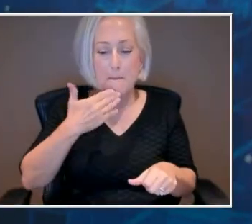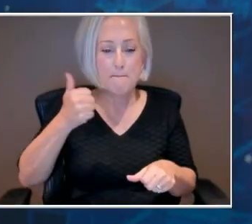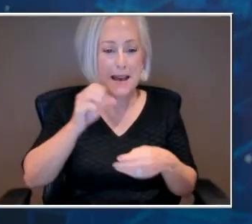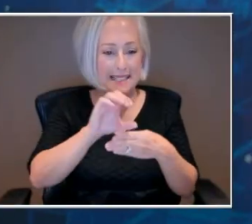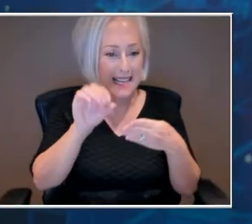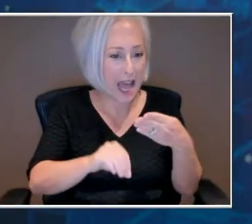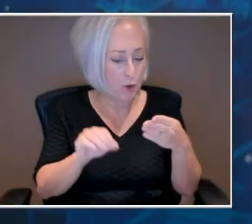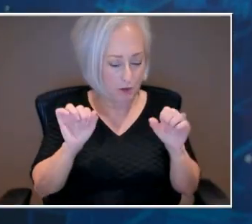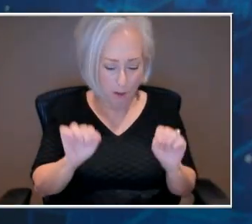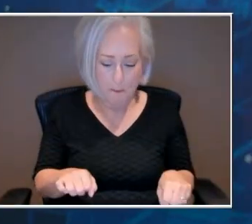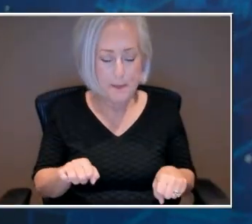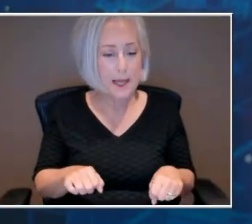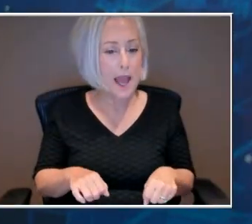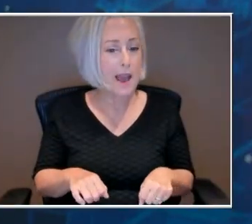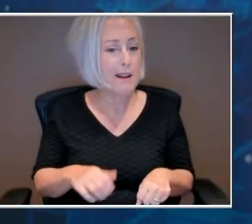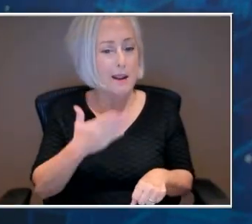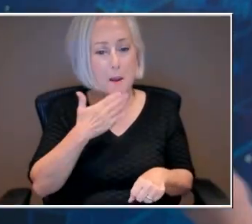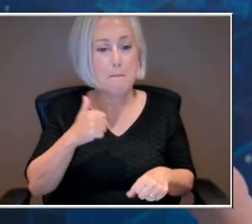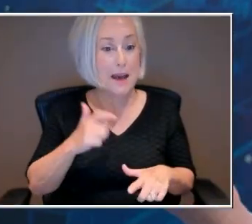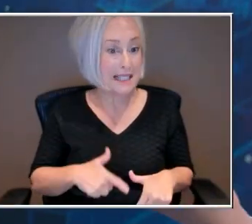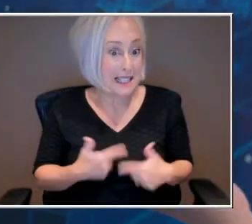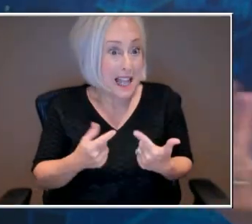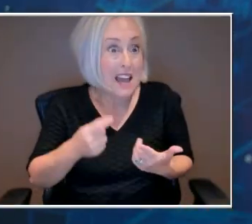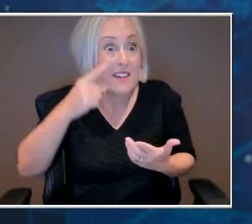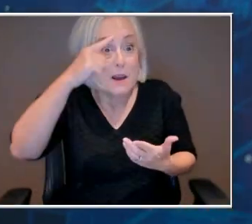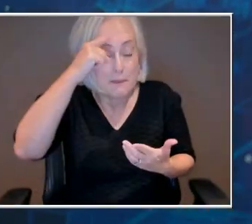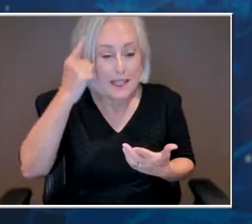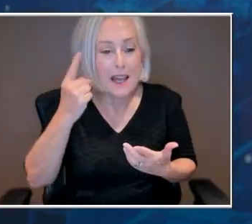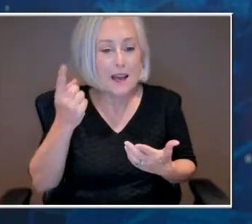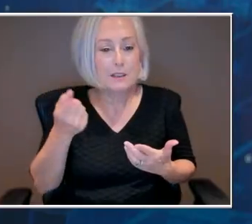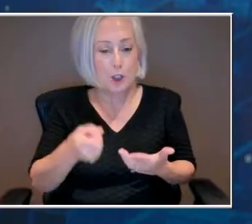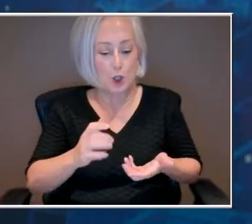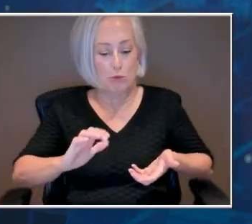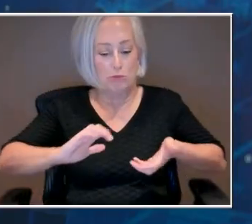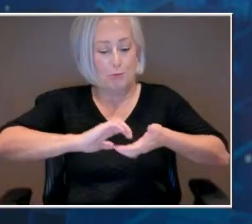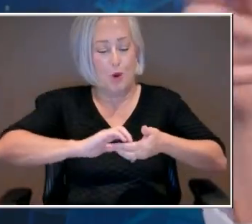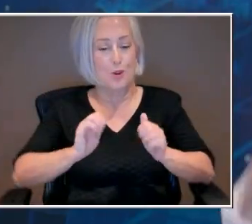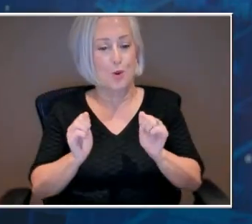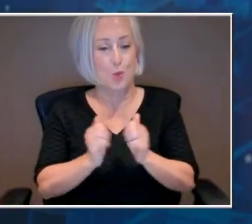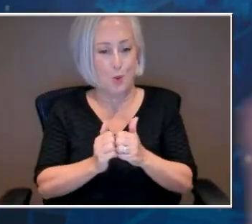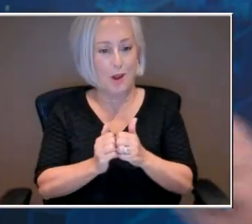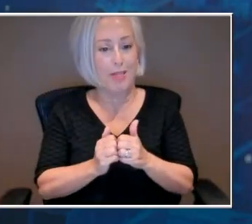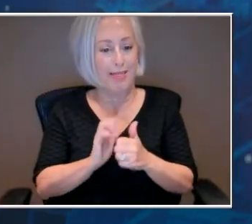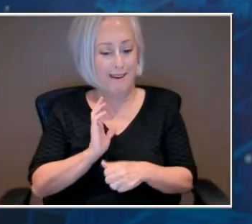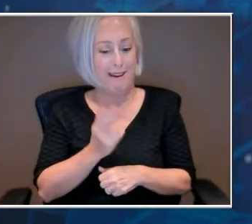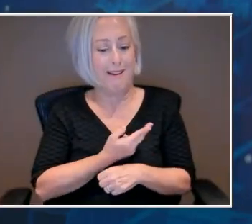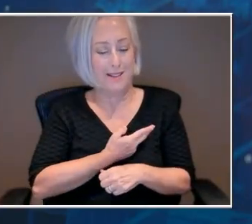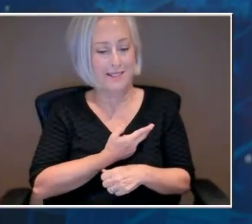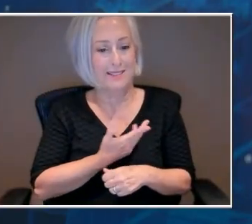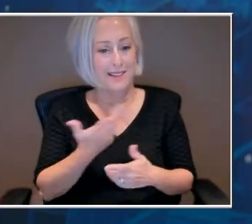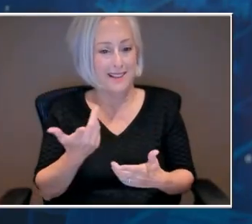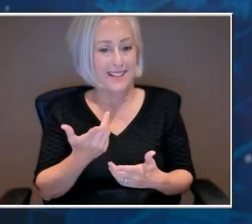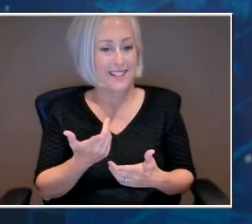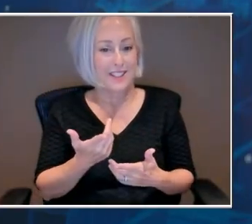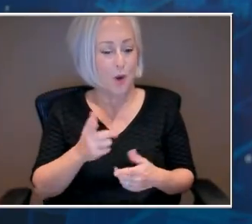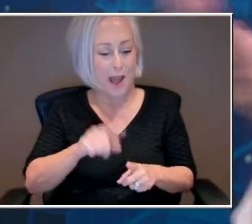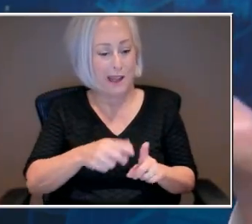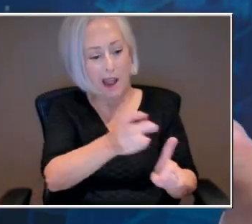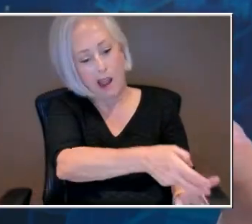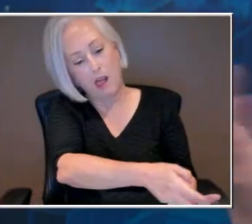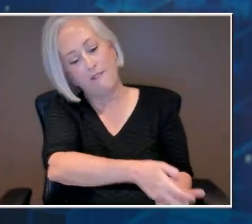life and things like that because you're partners with us in doing that, right? I can get you from your house and make you come in and do the things you have to